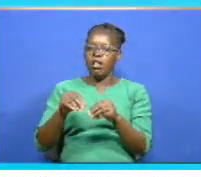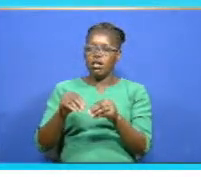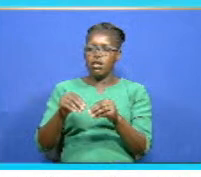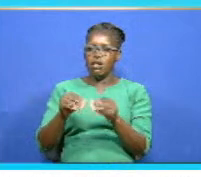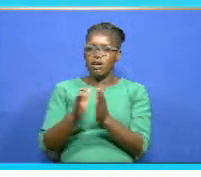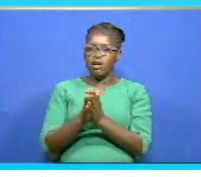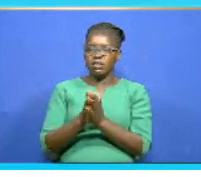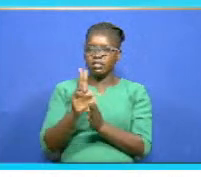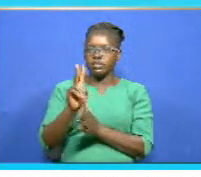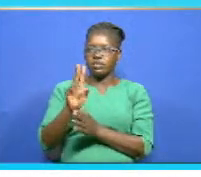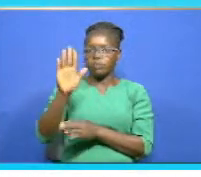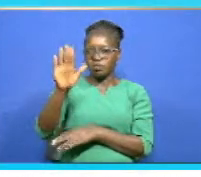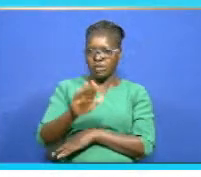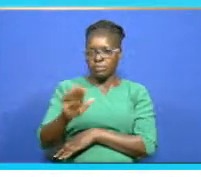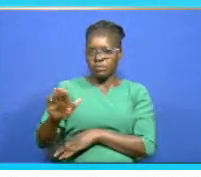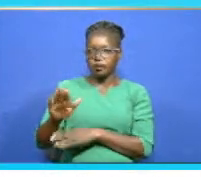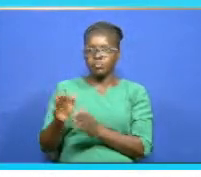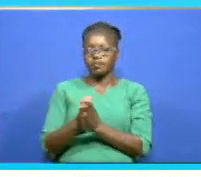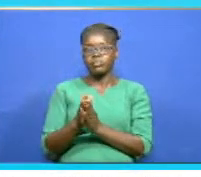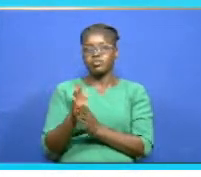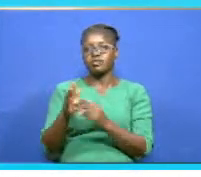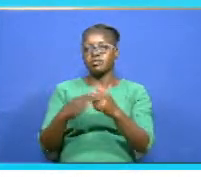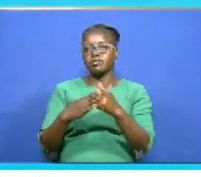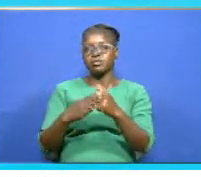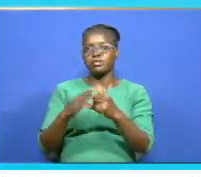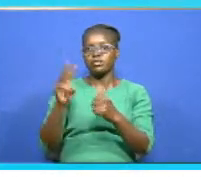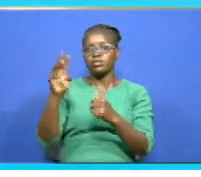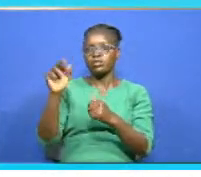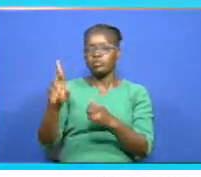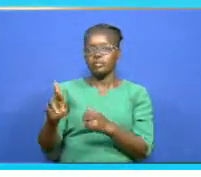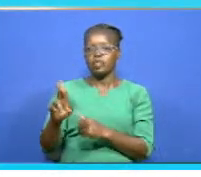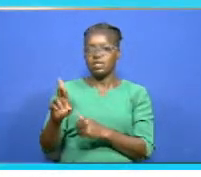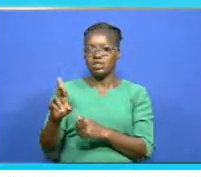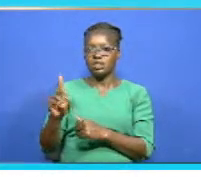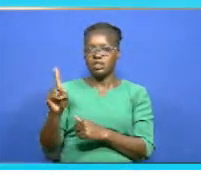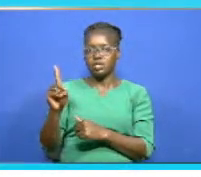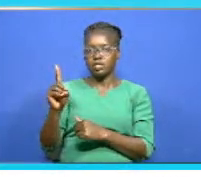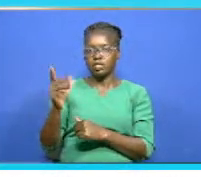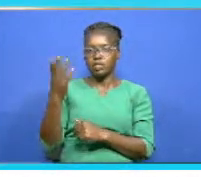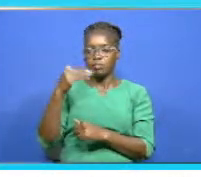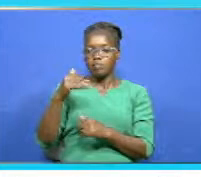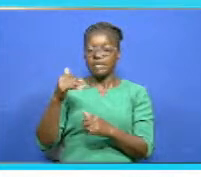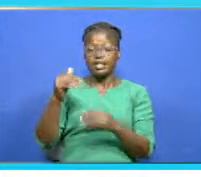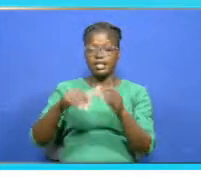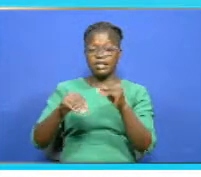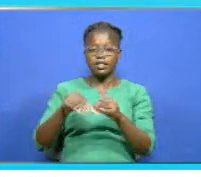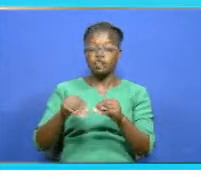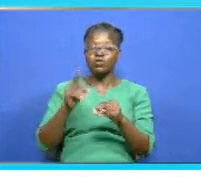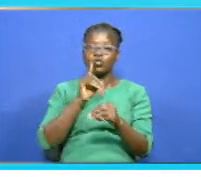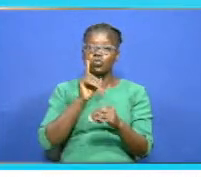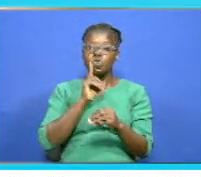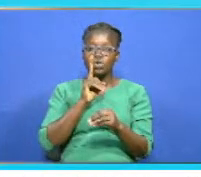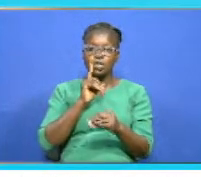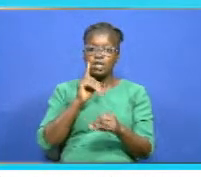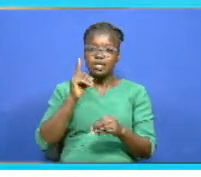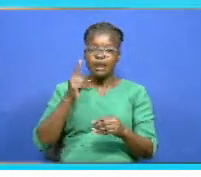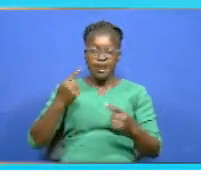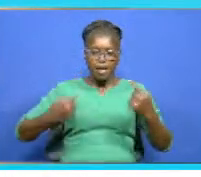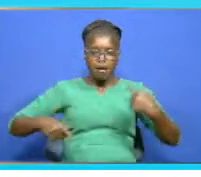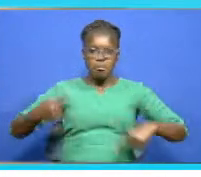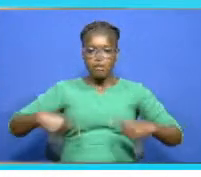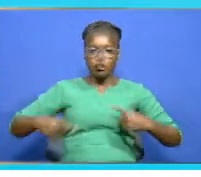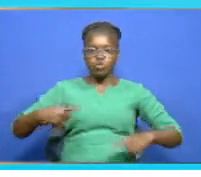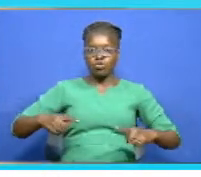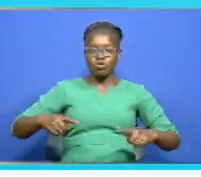parliamentary and 9 ward by-elections. 2 will be tomorrow. We're talking about Matungu in Kakamega County and